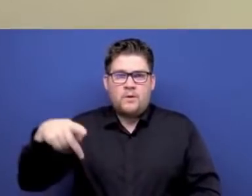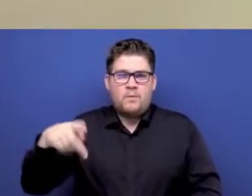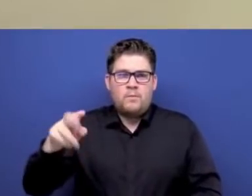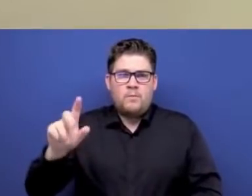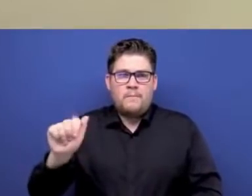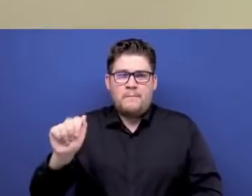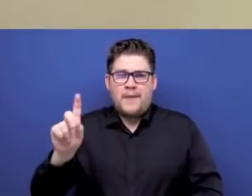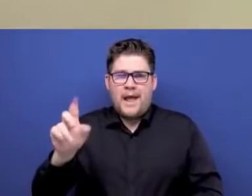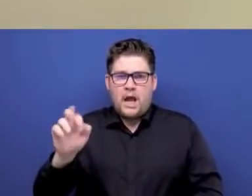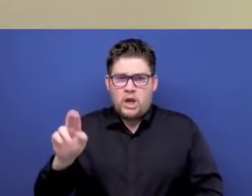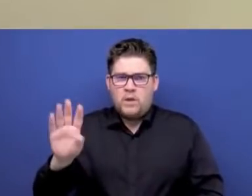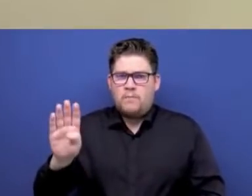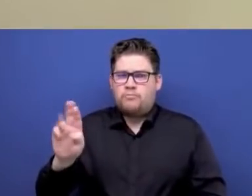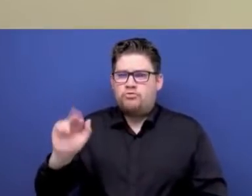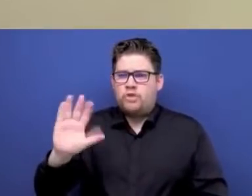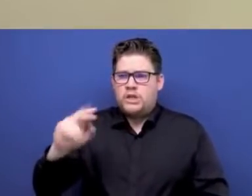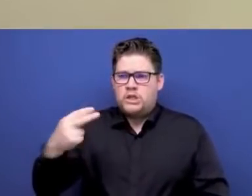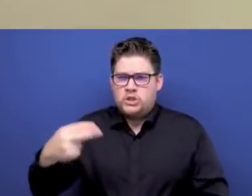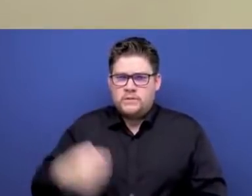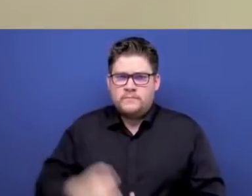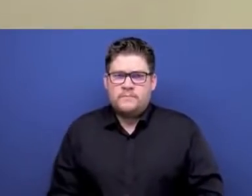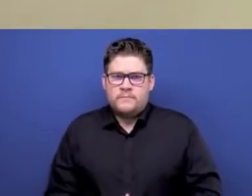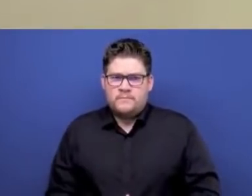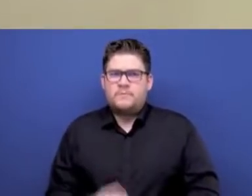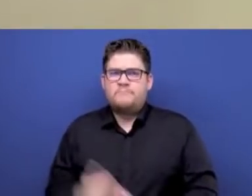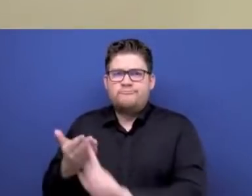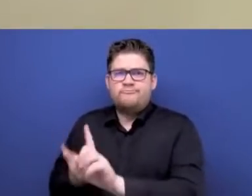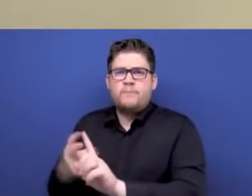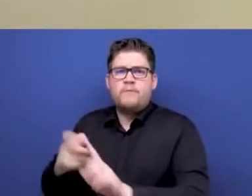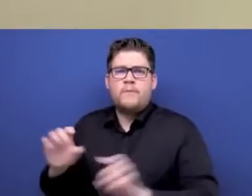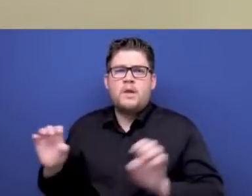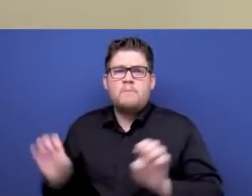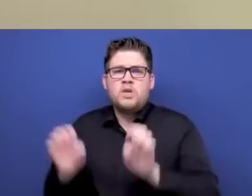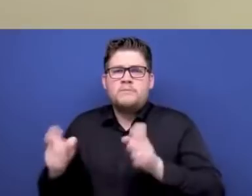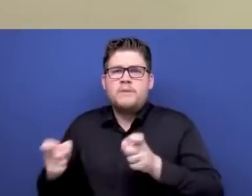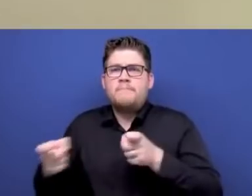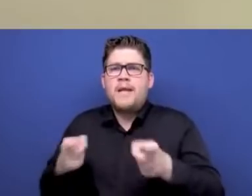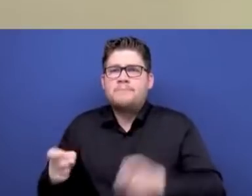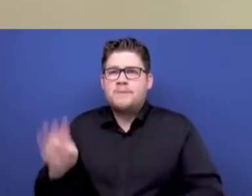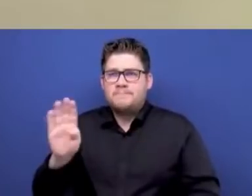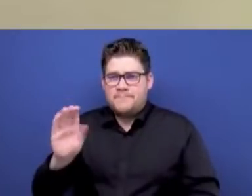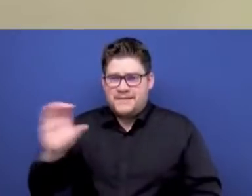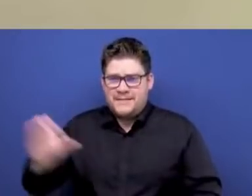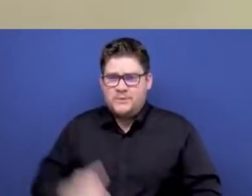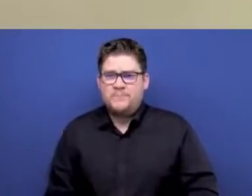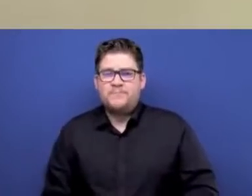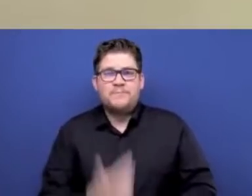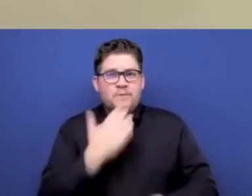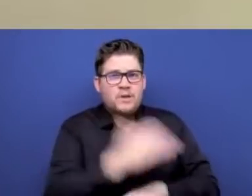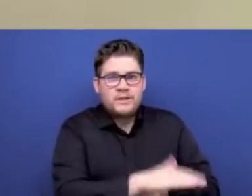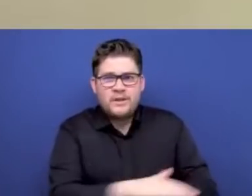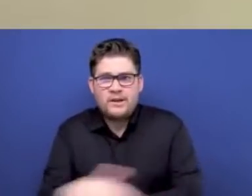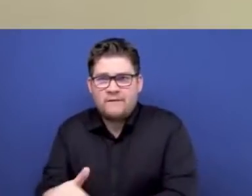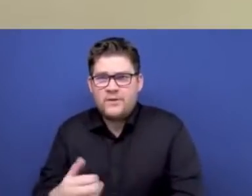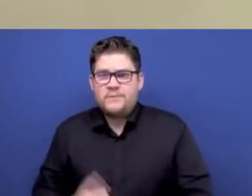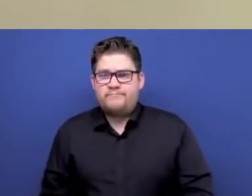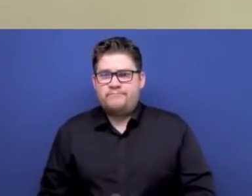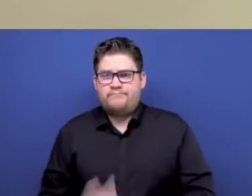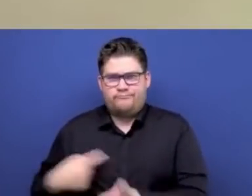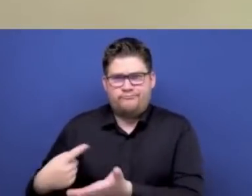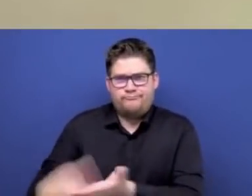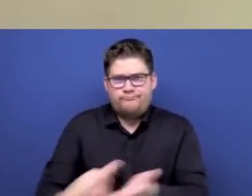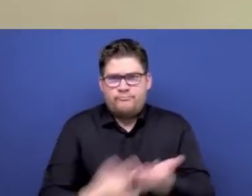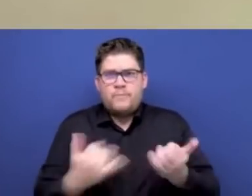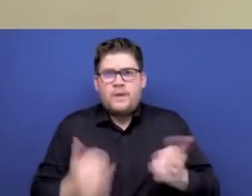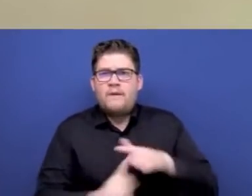BC. Good afternoon. I'm going to provide an update on evacuation orders and alerts, followed by some information for those that